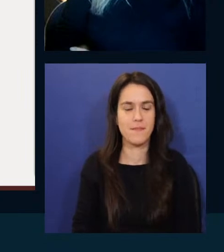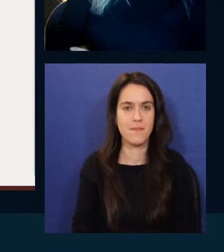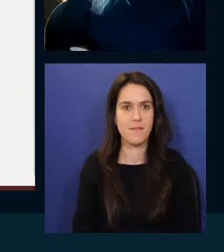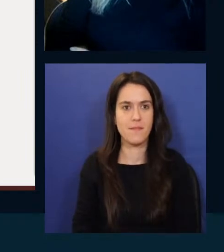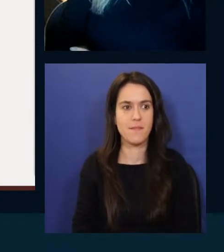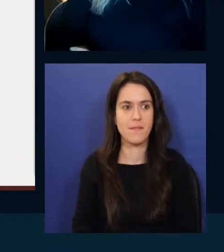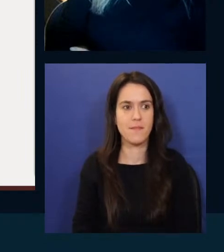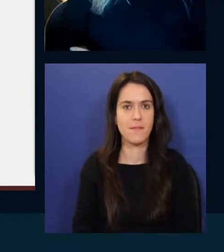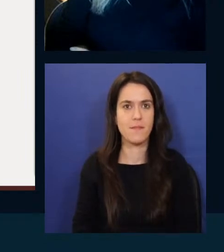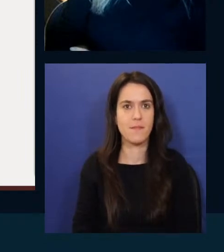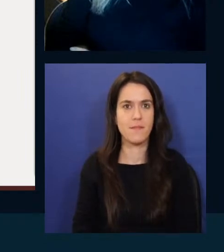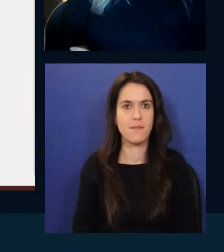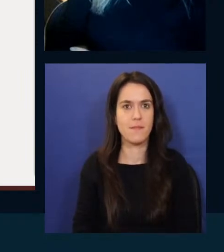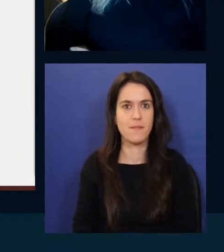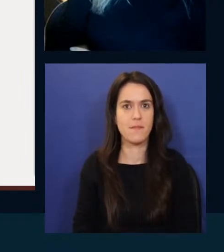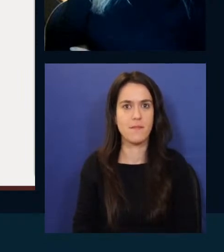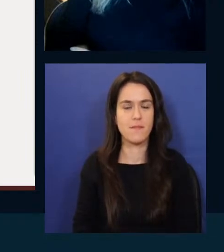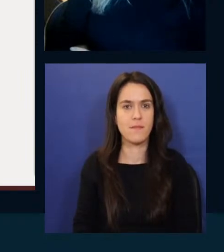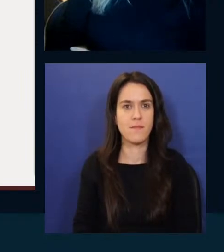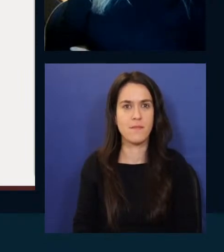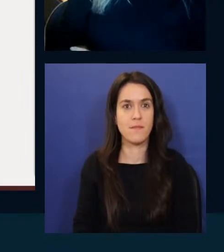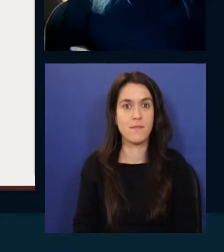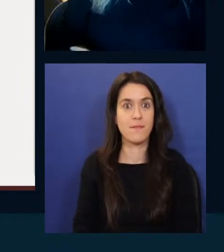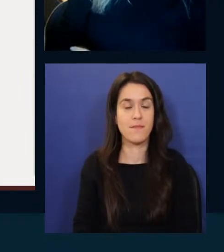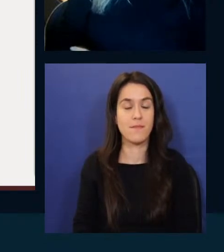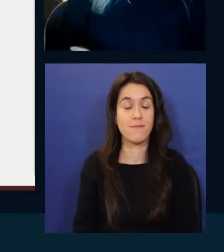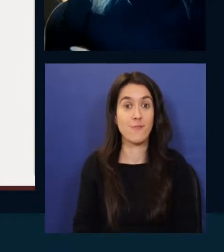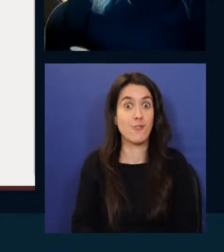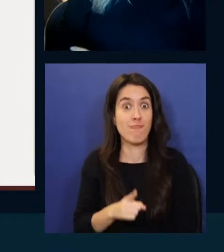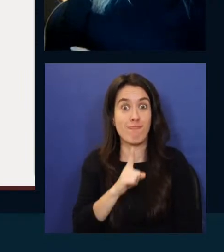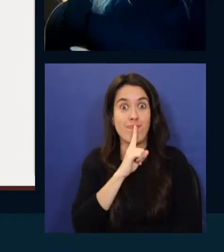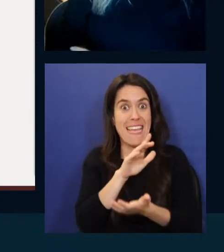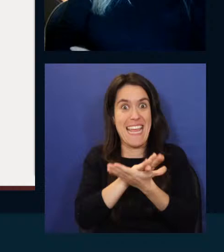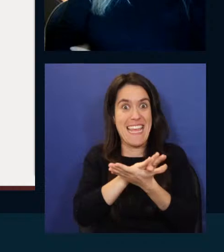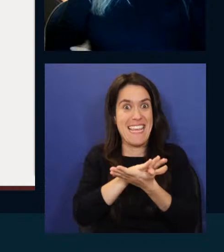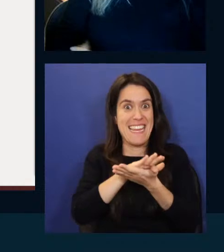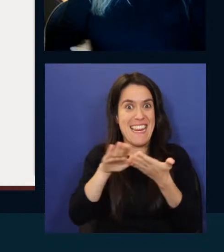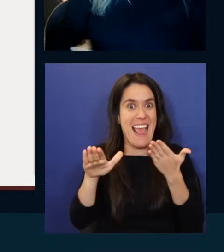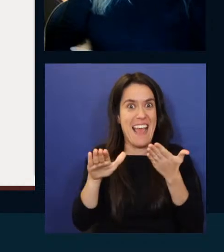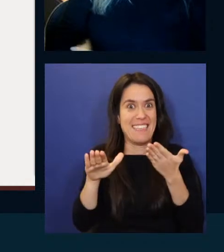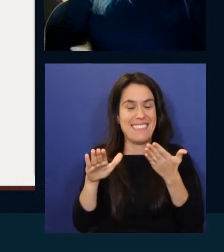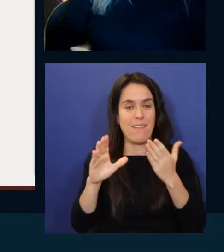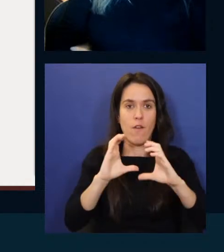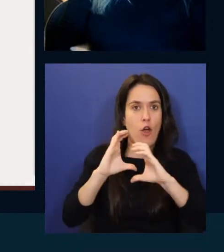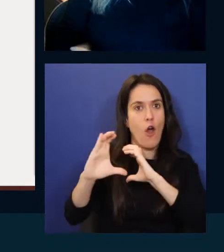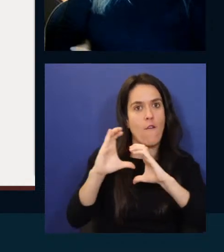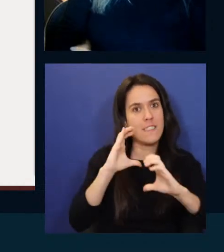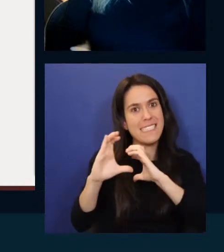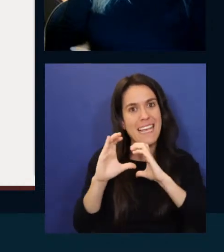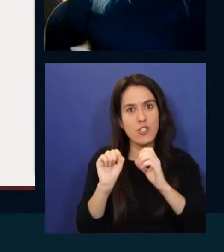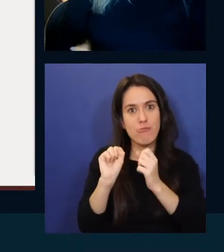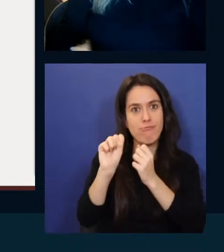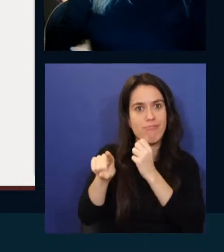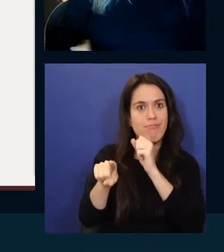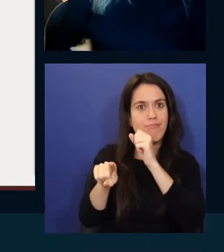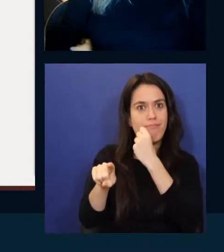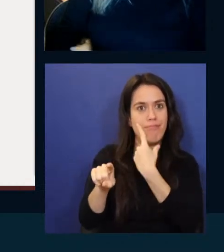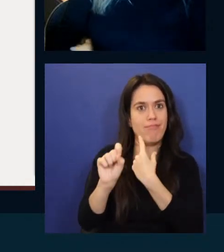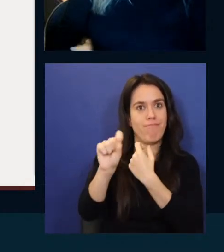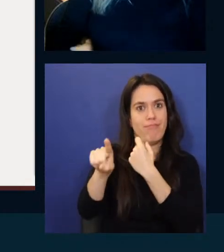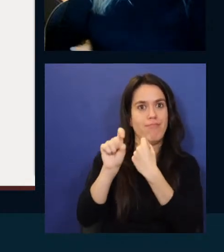So this is also a pretty neat way of handling conversations in the chat.